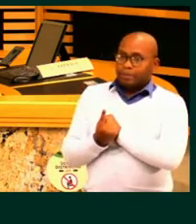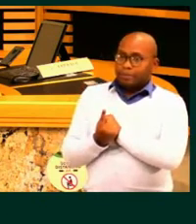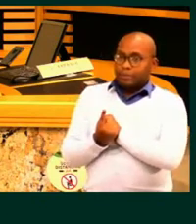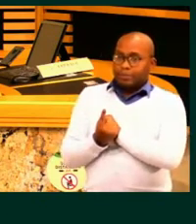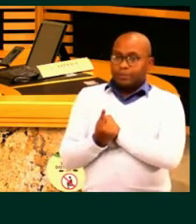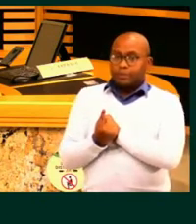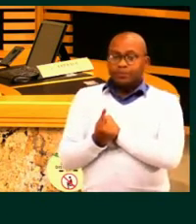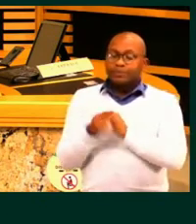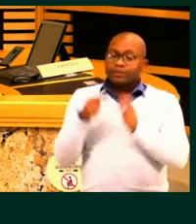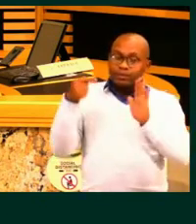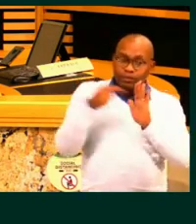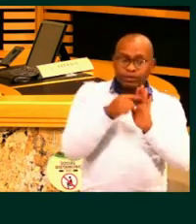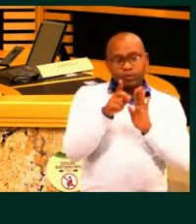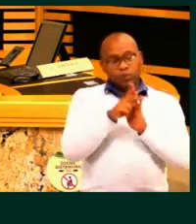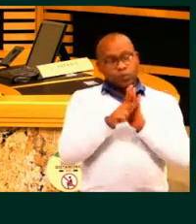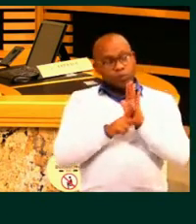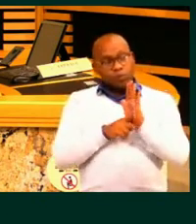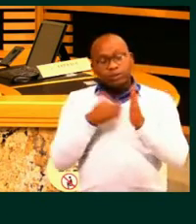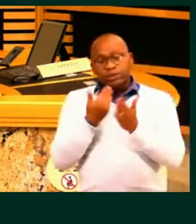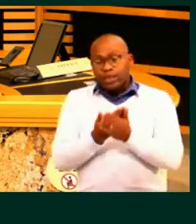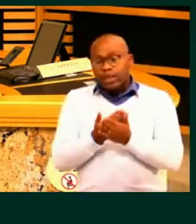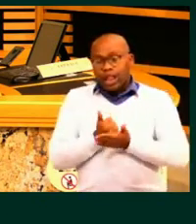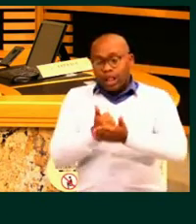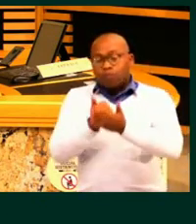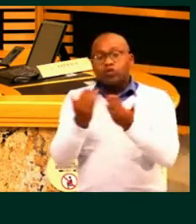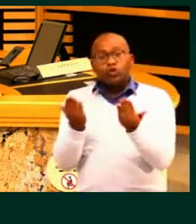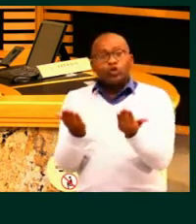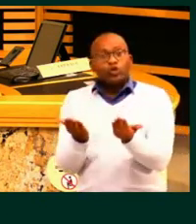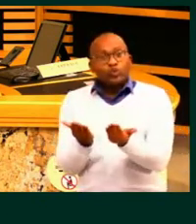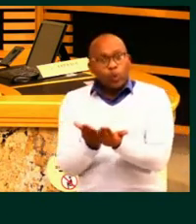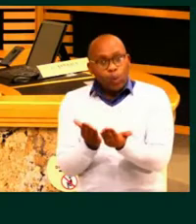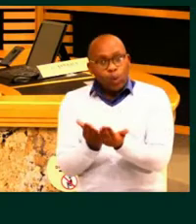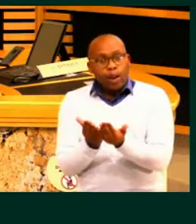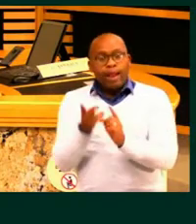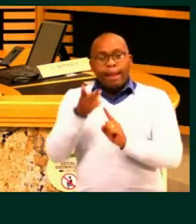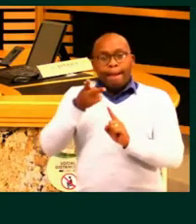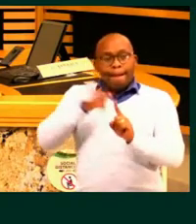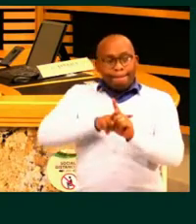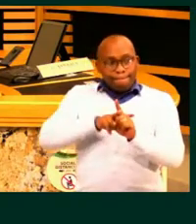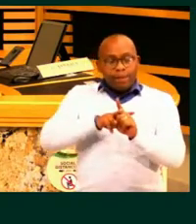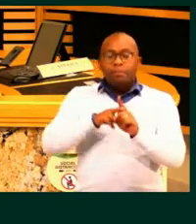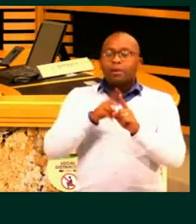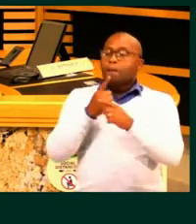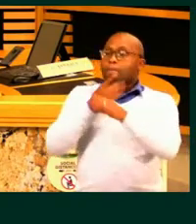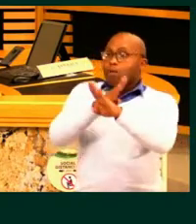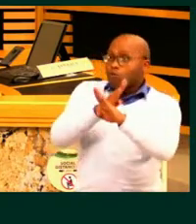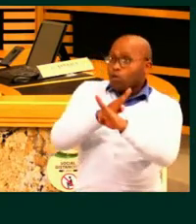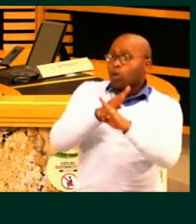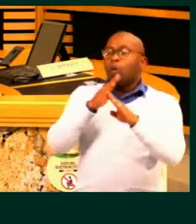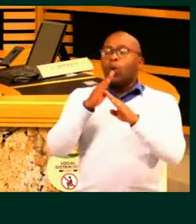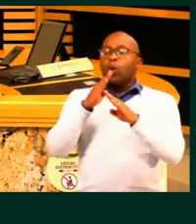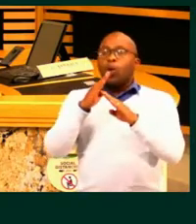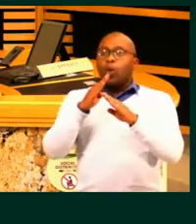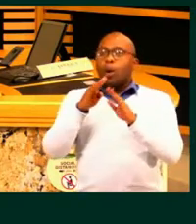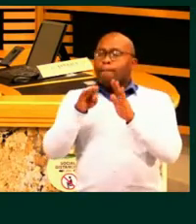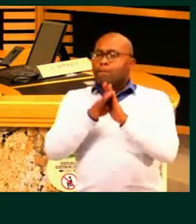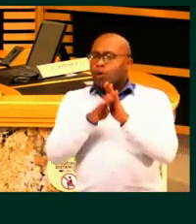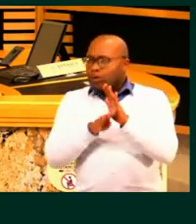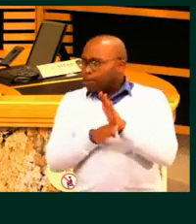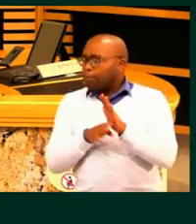such policy can also direct schools to Implement preventative programs such as the no means no worldwide